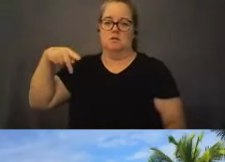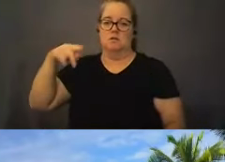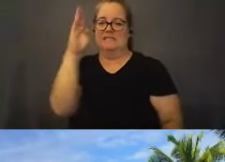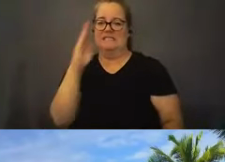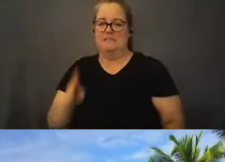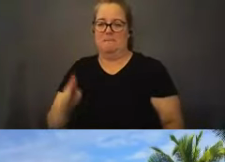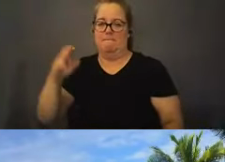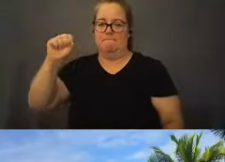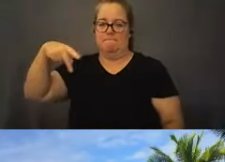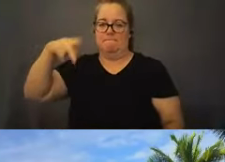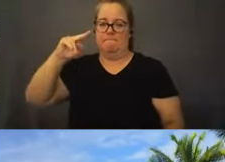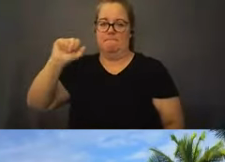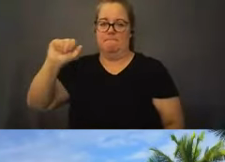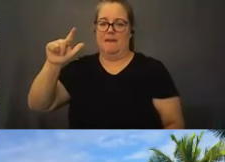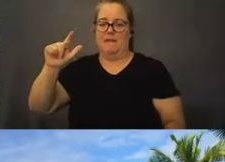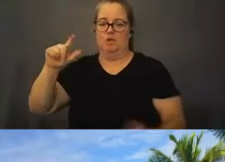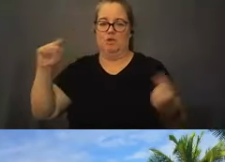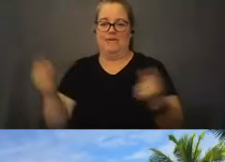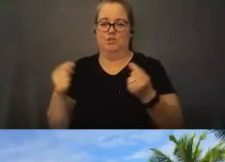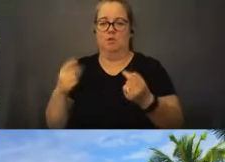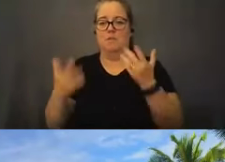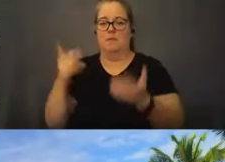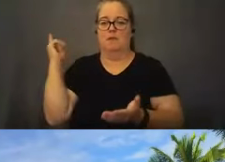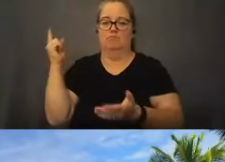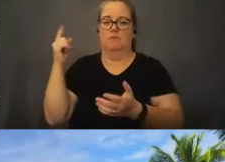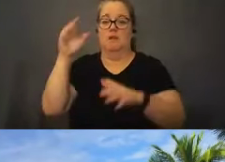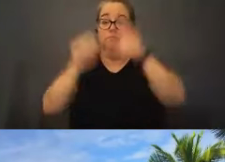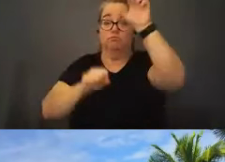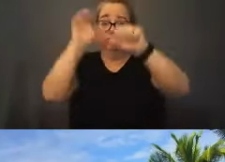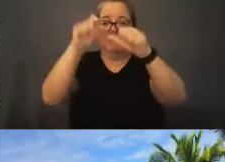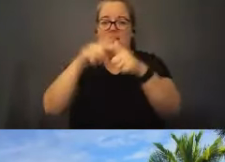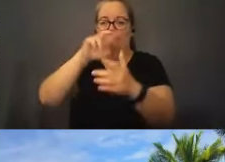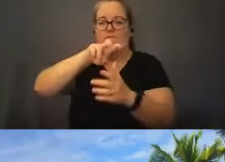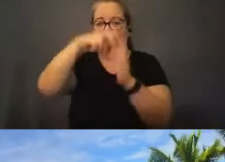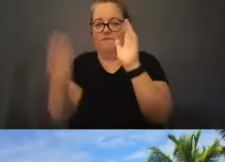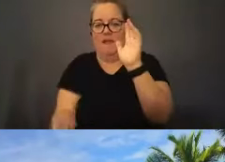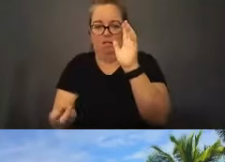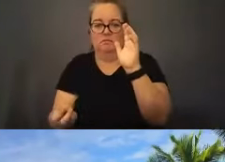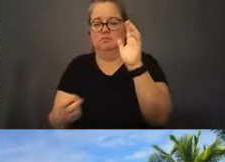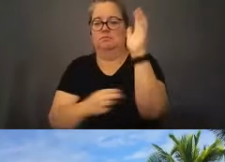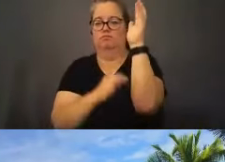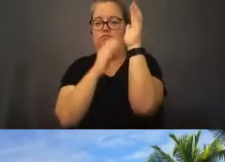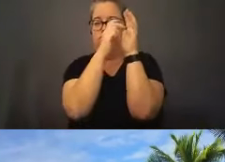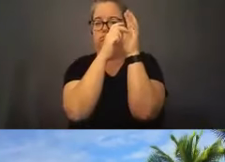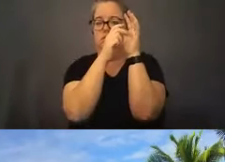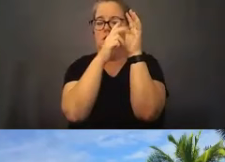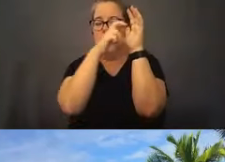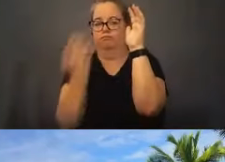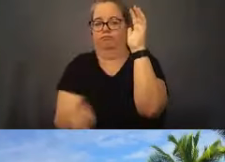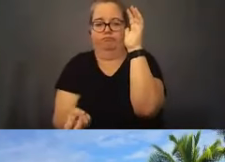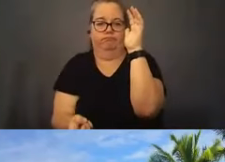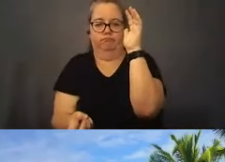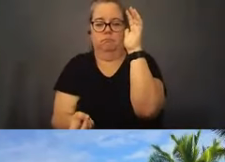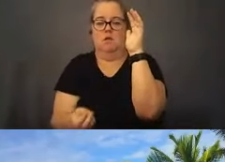off a ladder, bad car accident, you know, anybody that fell from a height or was in a